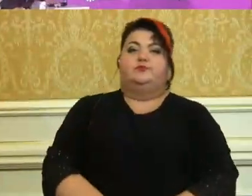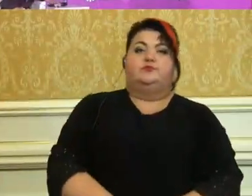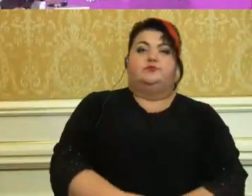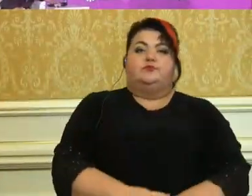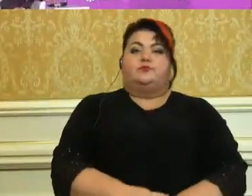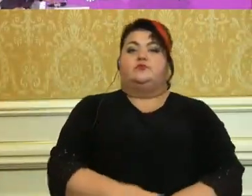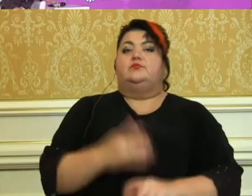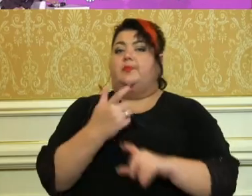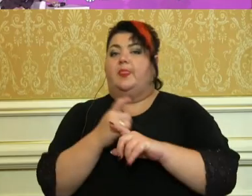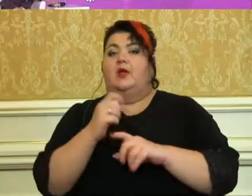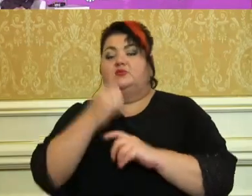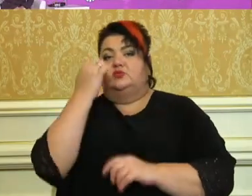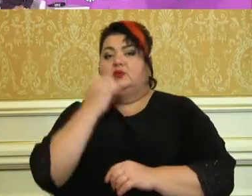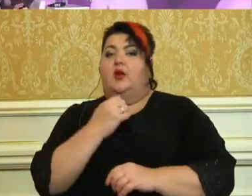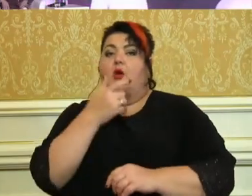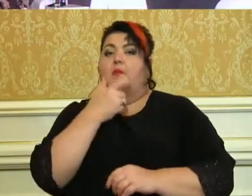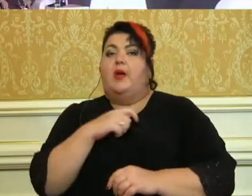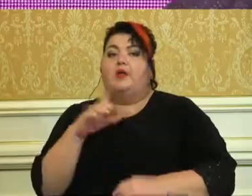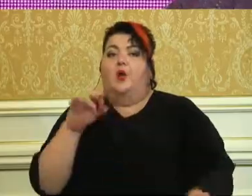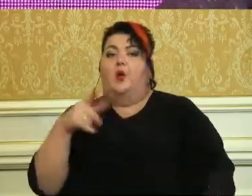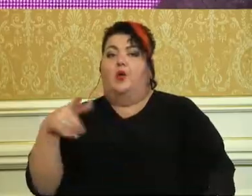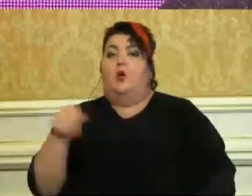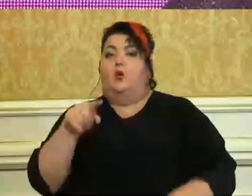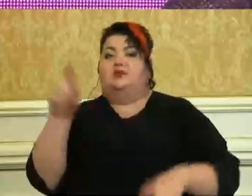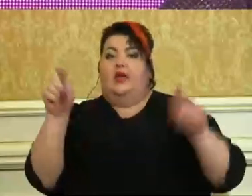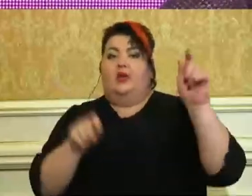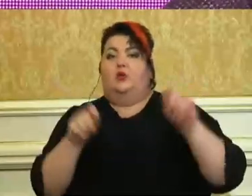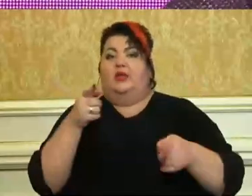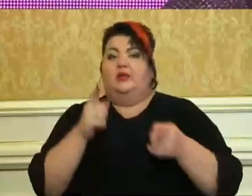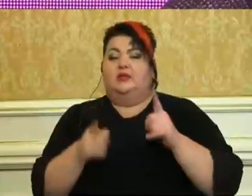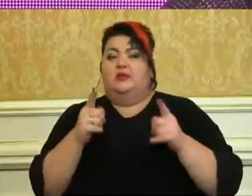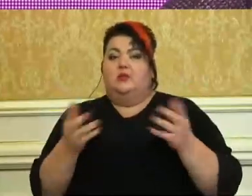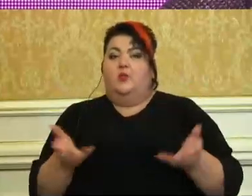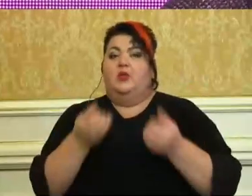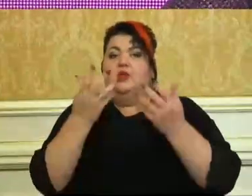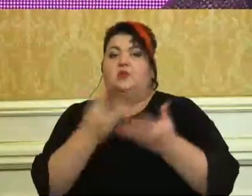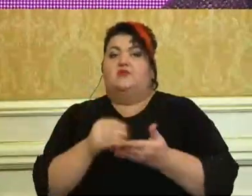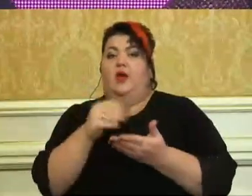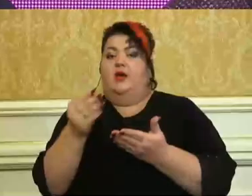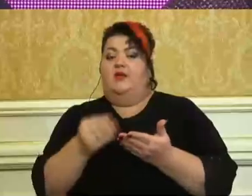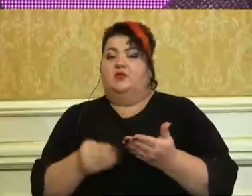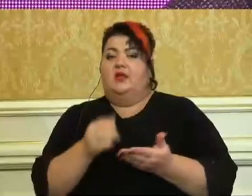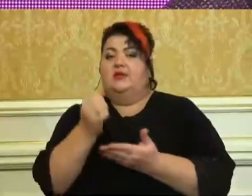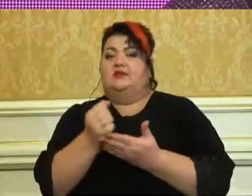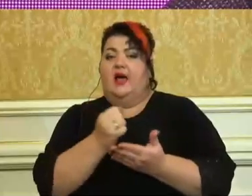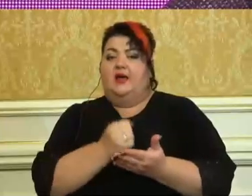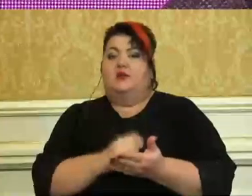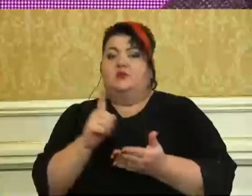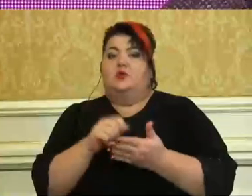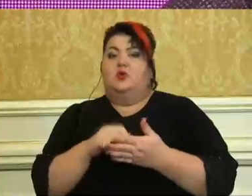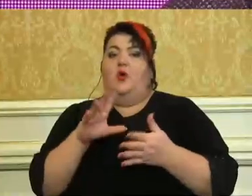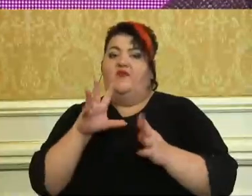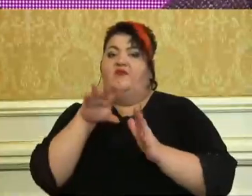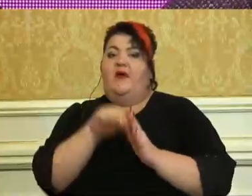Thank you, Mrs. Olga. And I think this Congress really supports with the resolution,